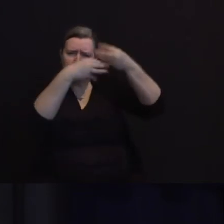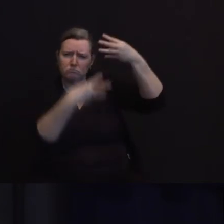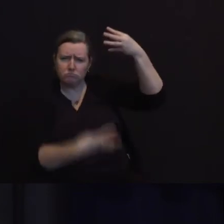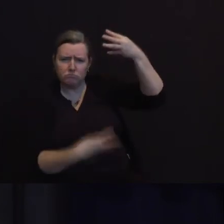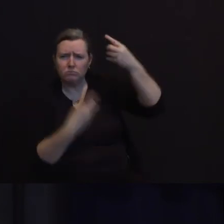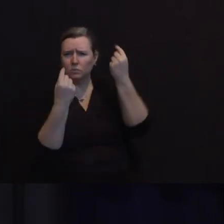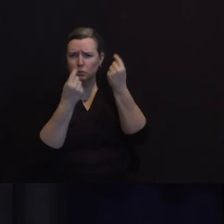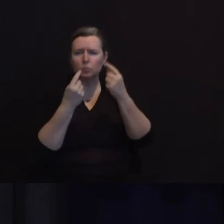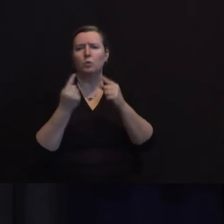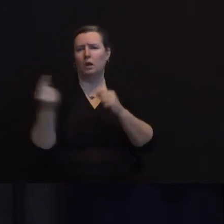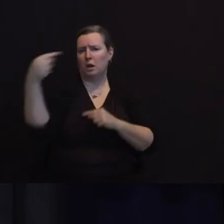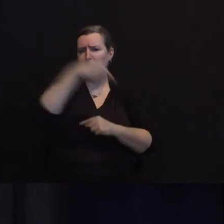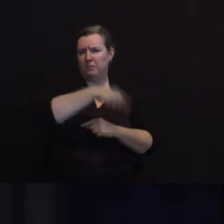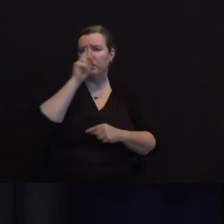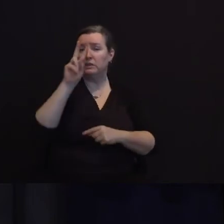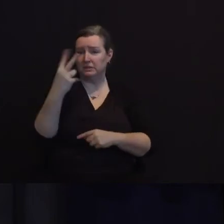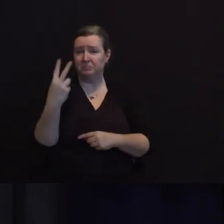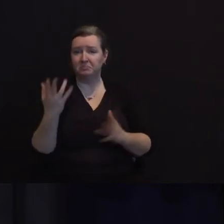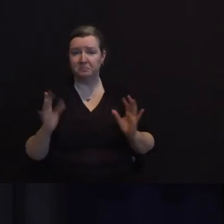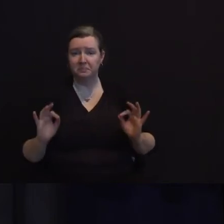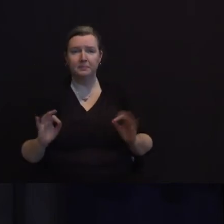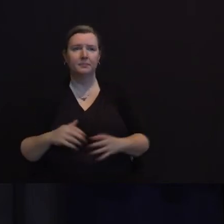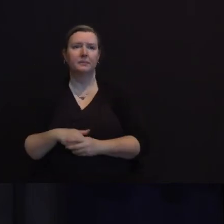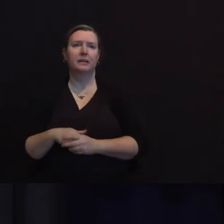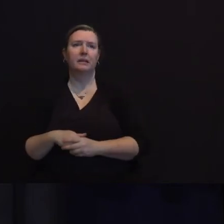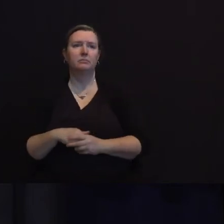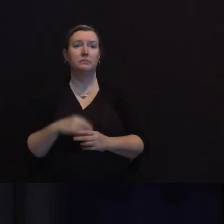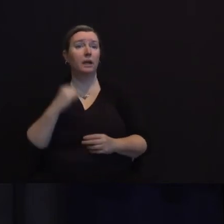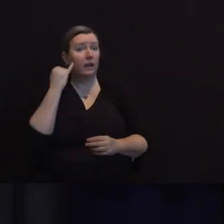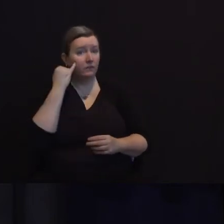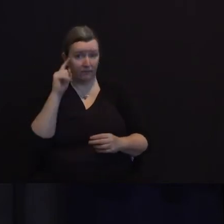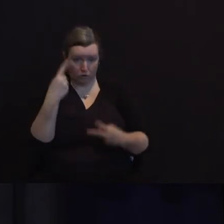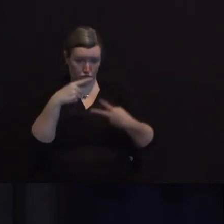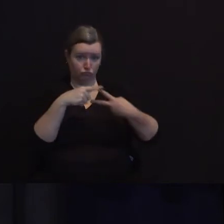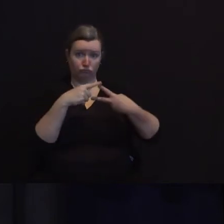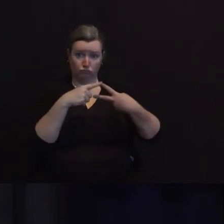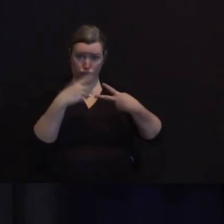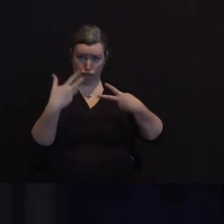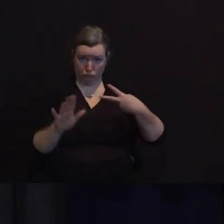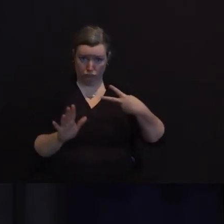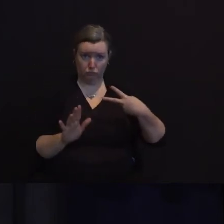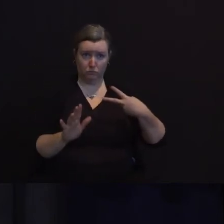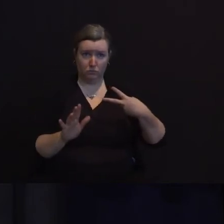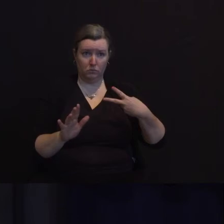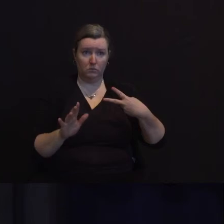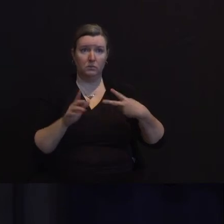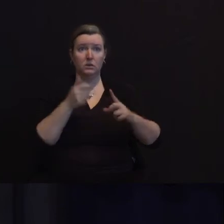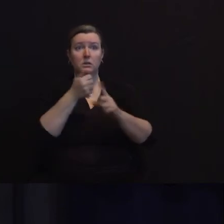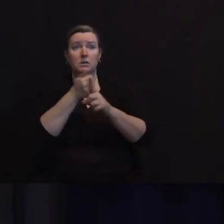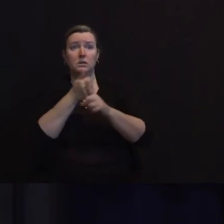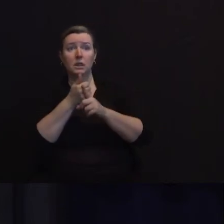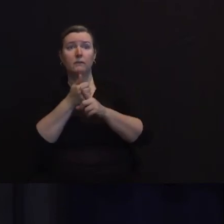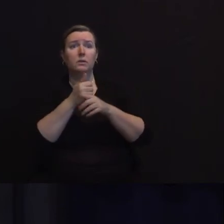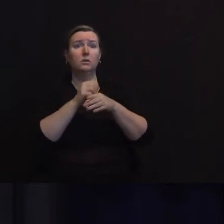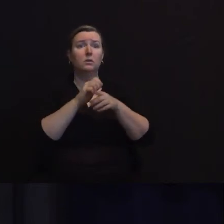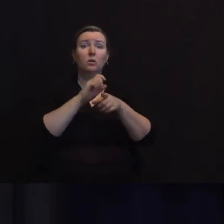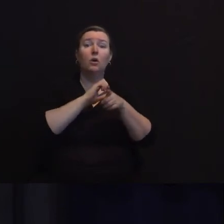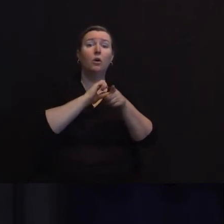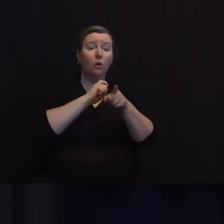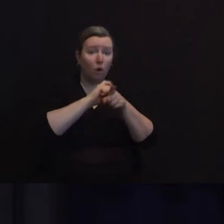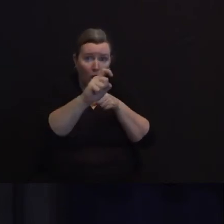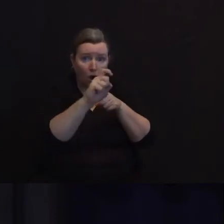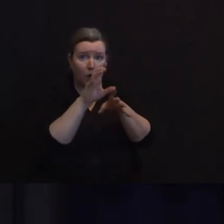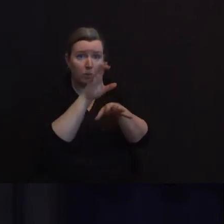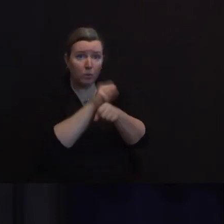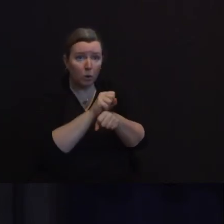appointment. If you received your first dose by booking directly with the vaccine clinic and did not use